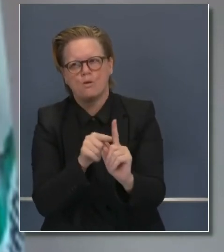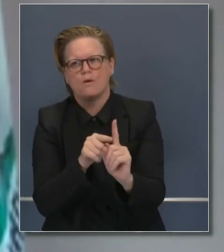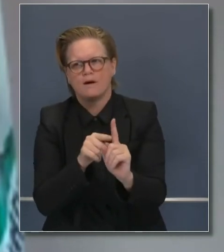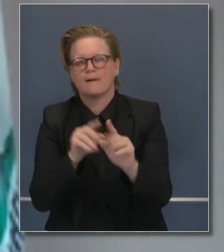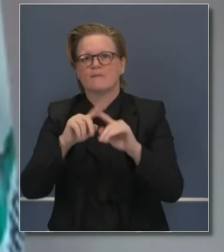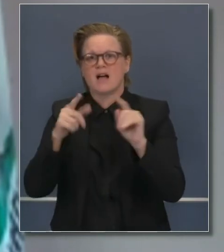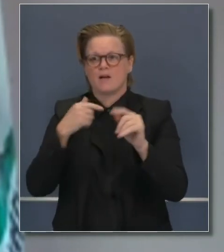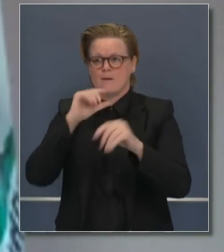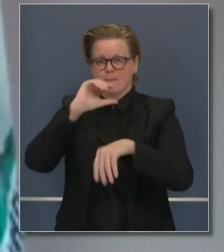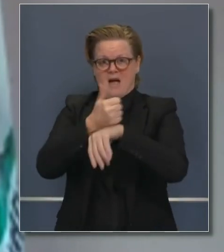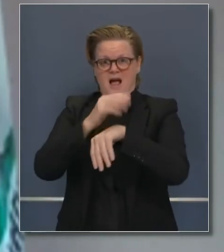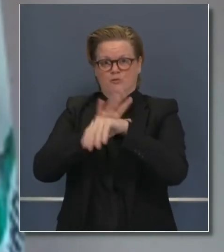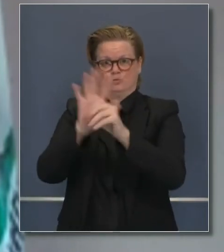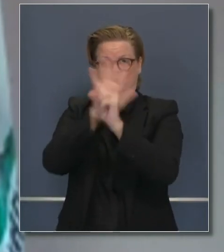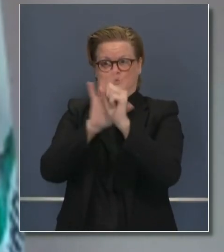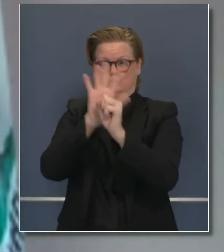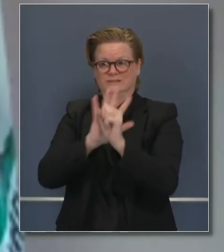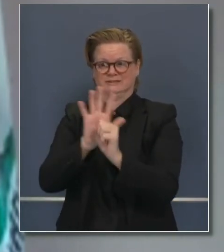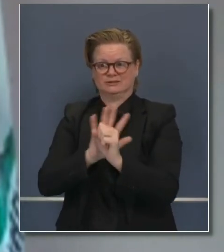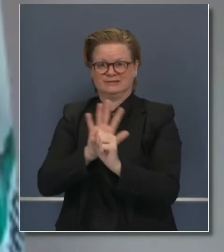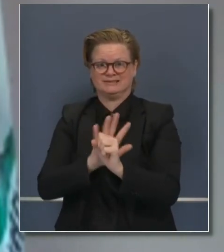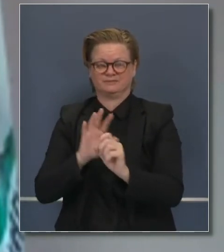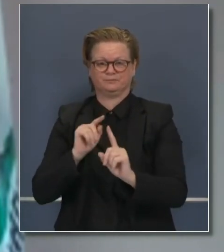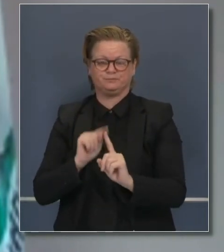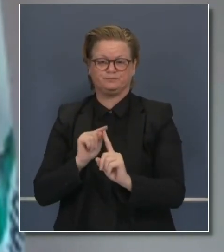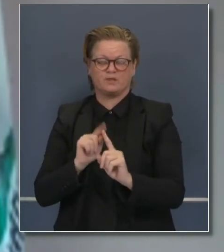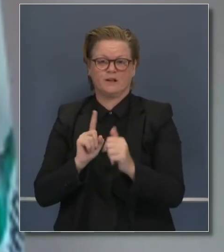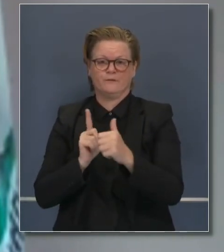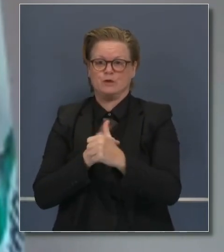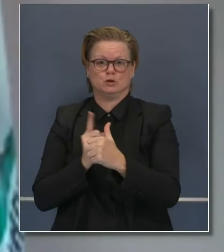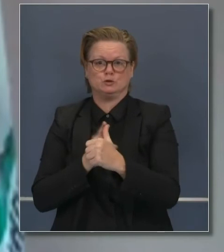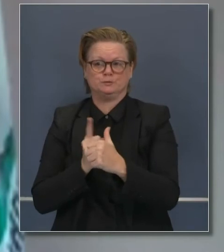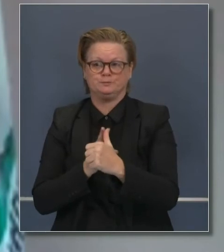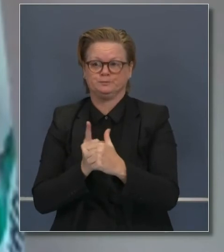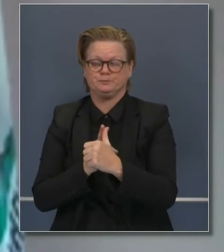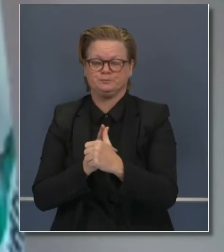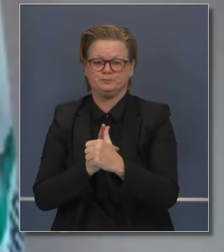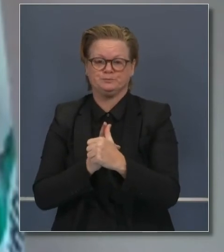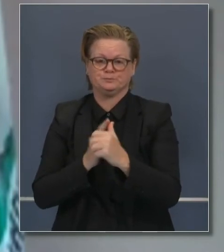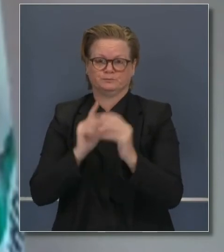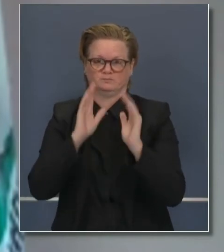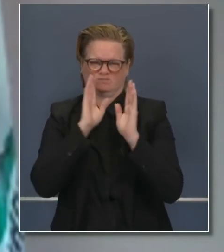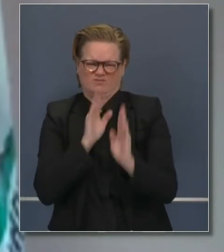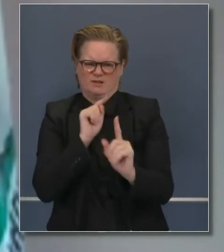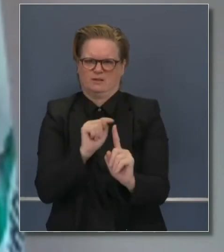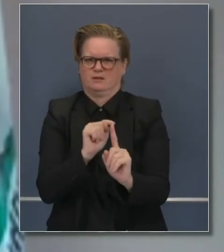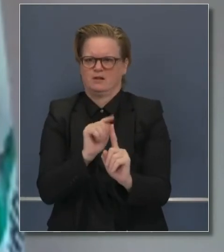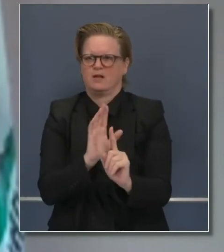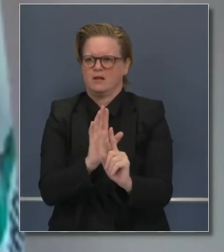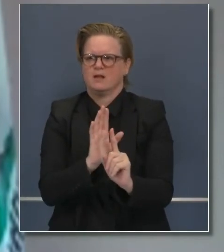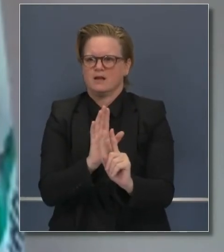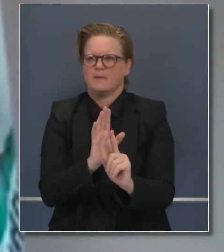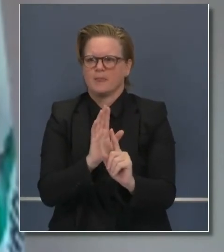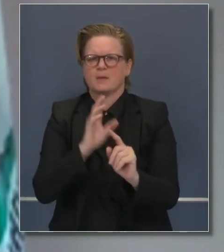first. But of course, we behave and work together as a state, and if needed, patients in one region may